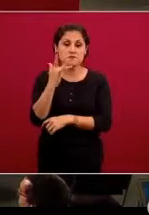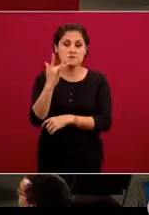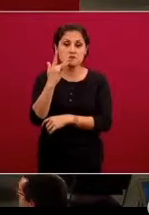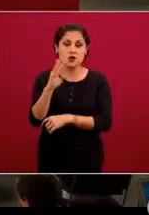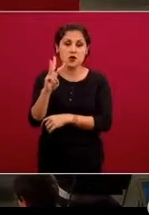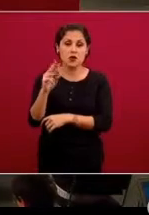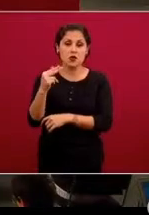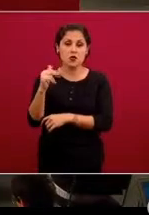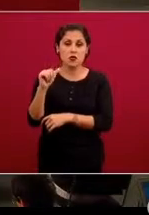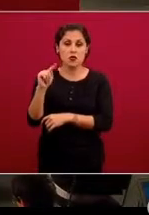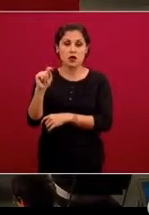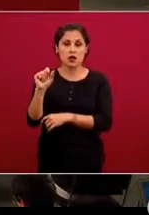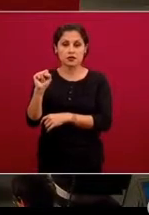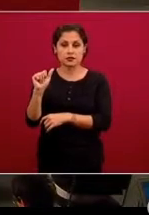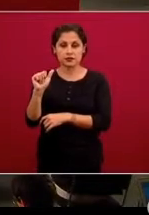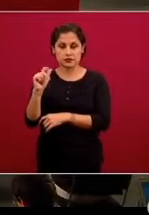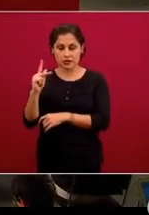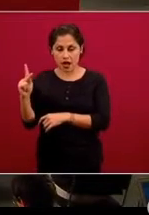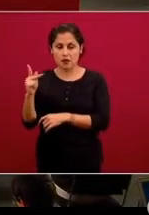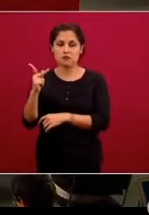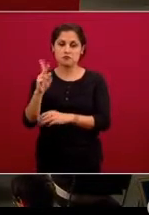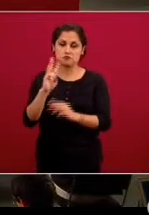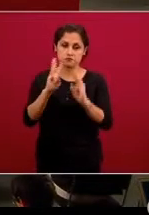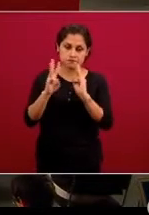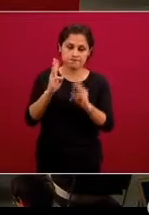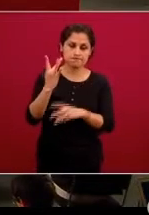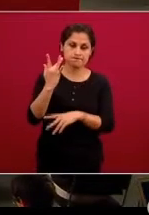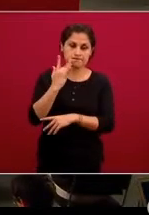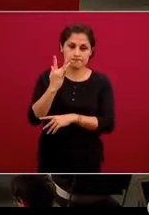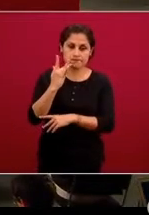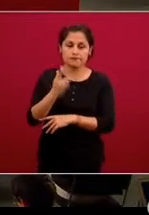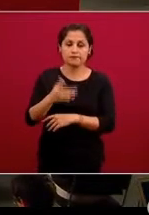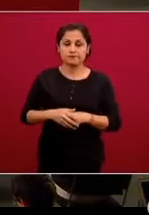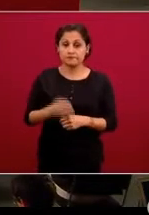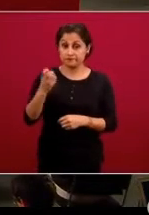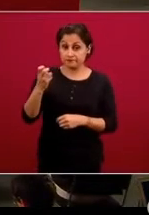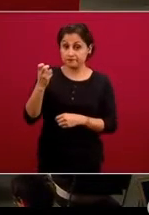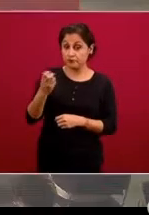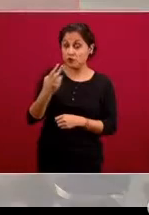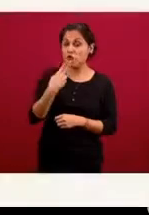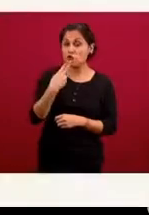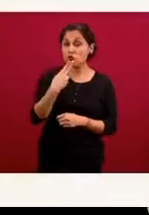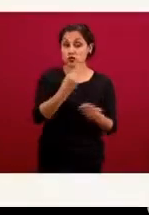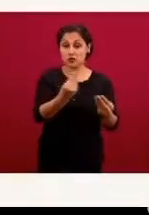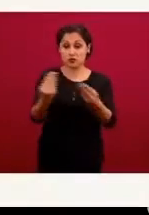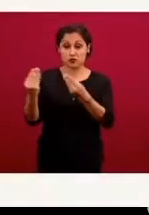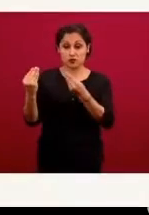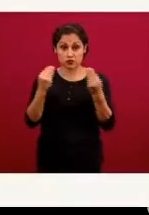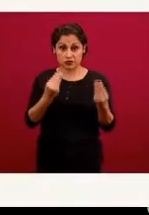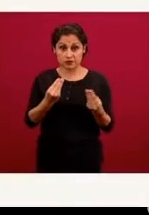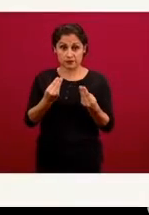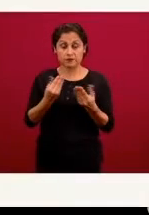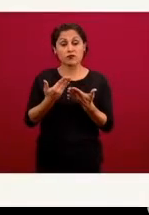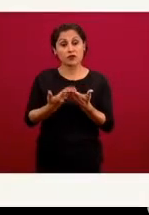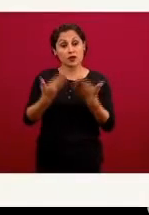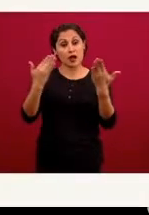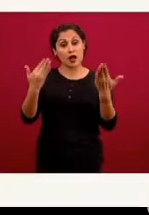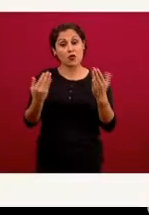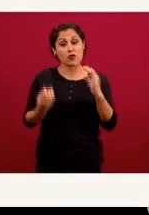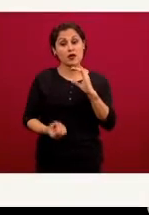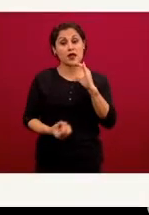Starting today, we're going to be able to send a WhatsApp to Susanna Safe Distance.